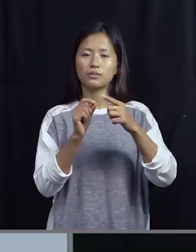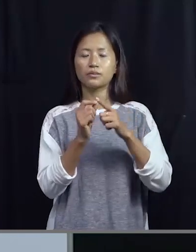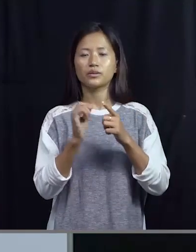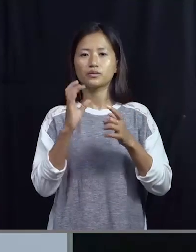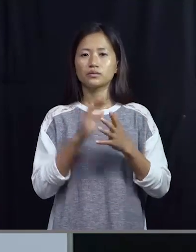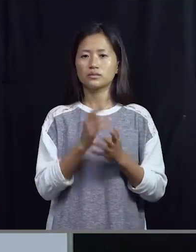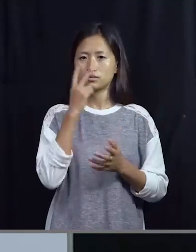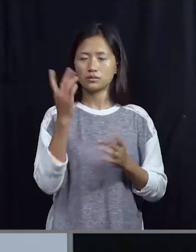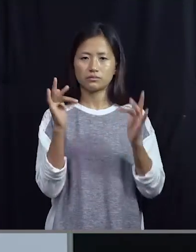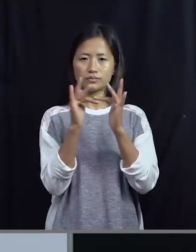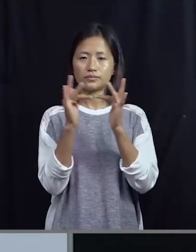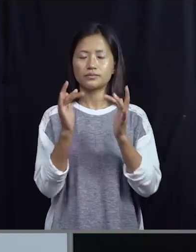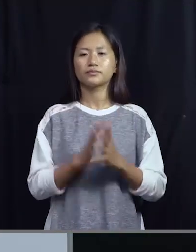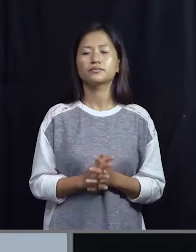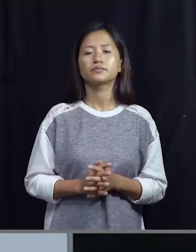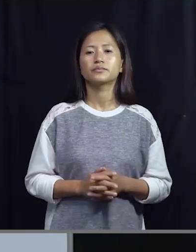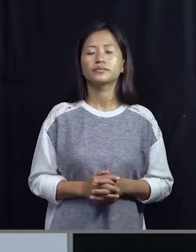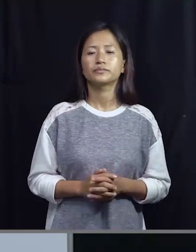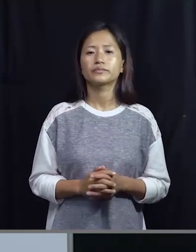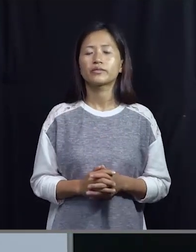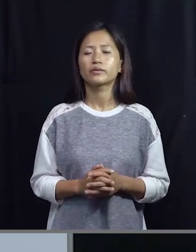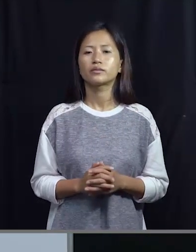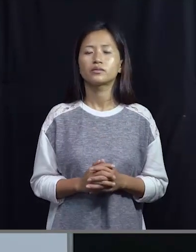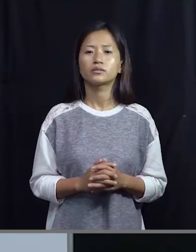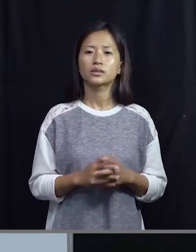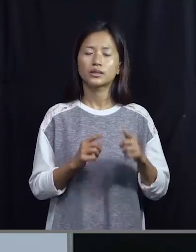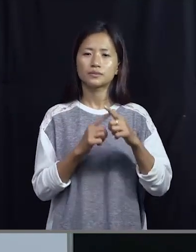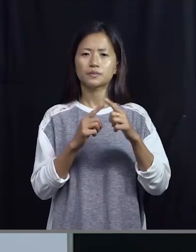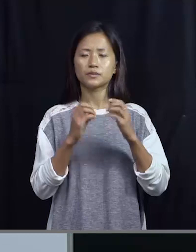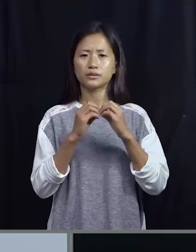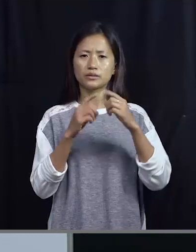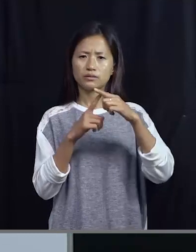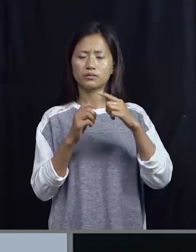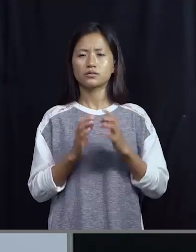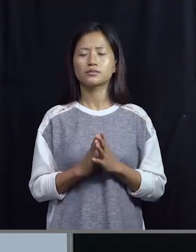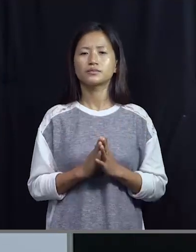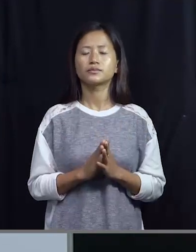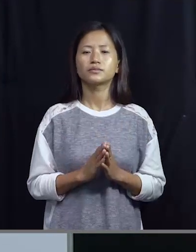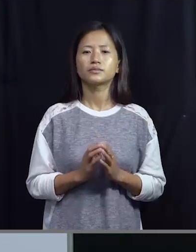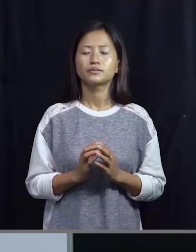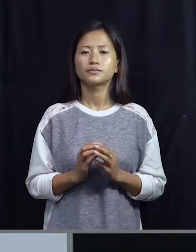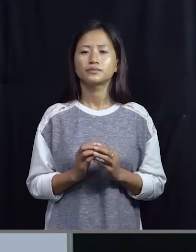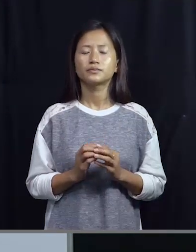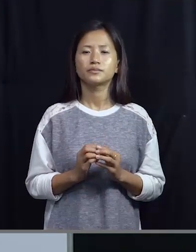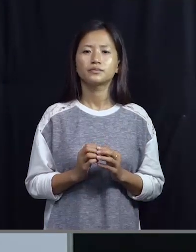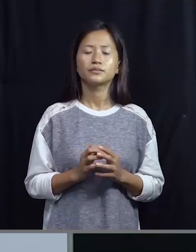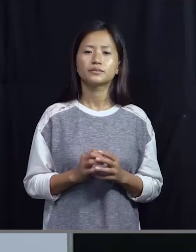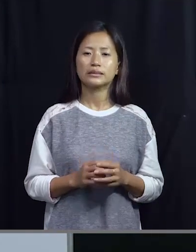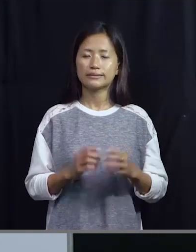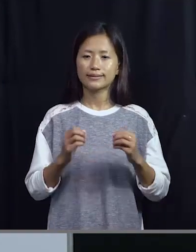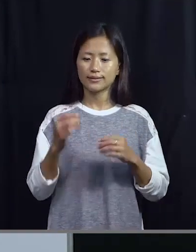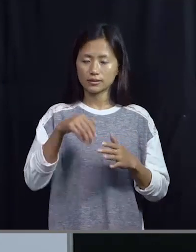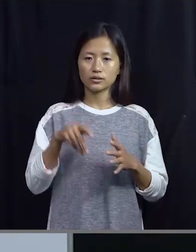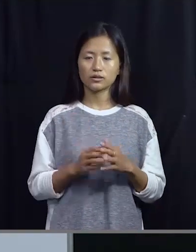the internet also. This is very common. BT cotton, you talked about in class 11 also. This is a